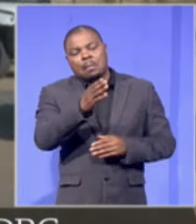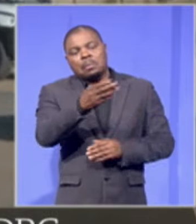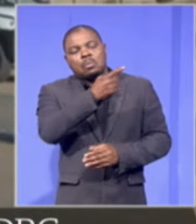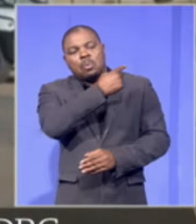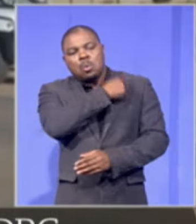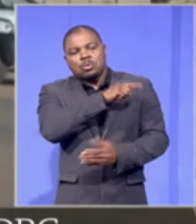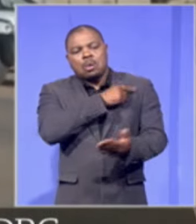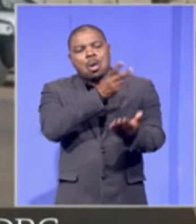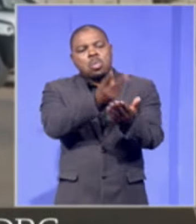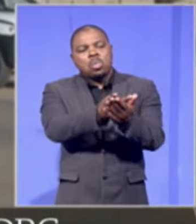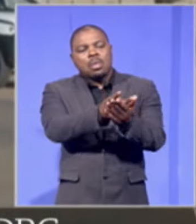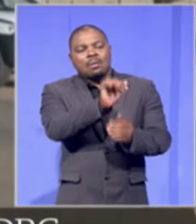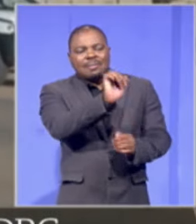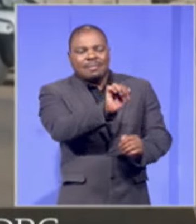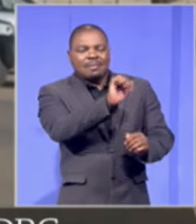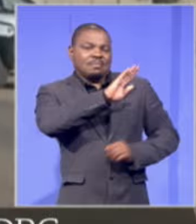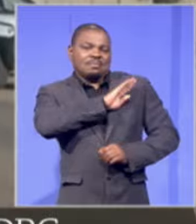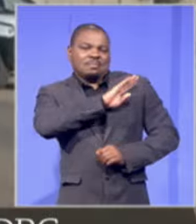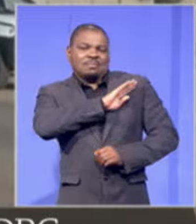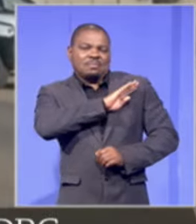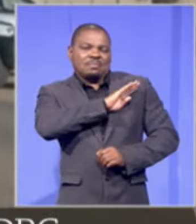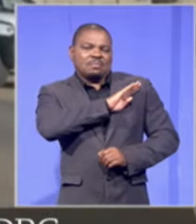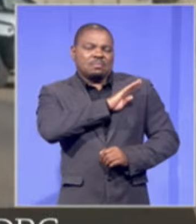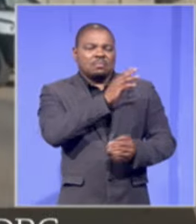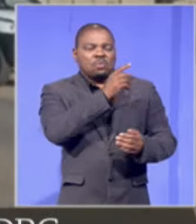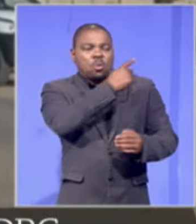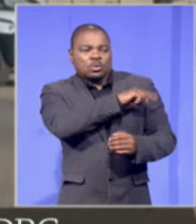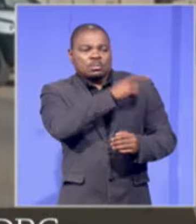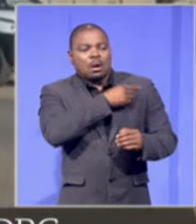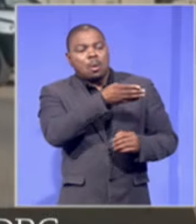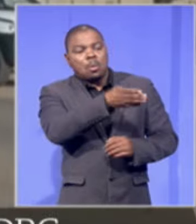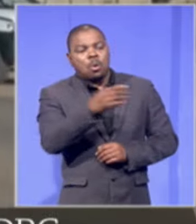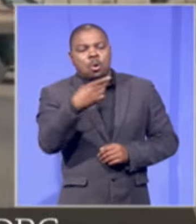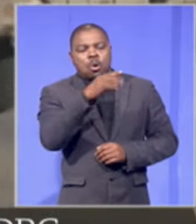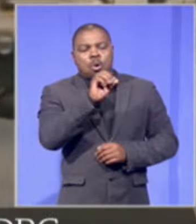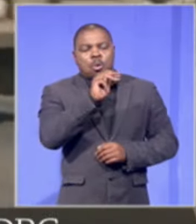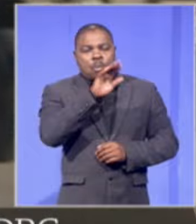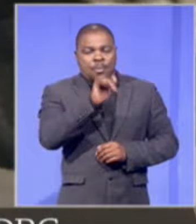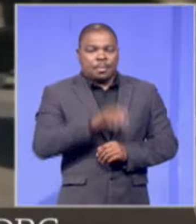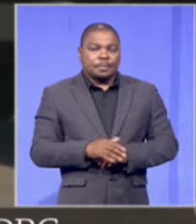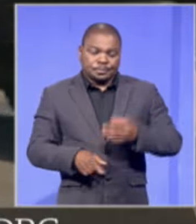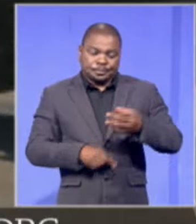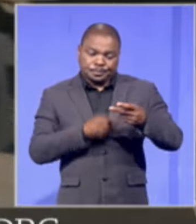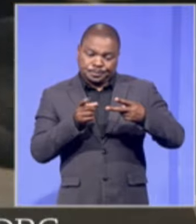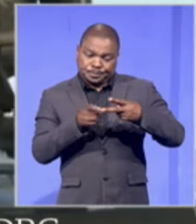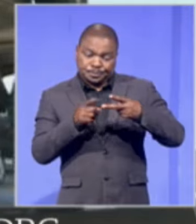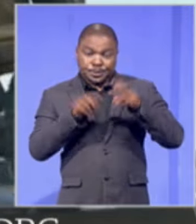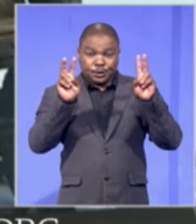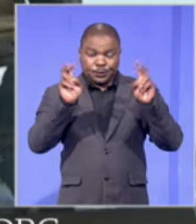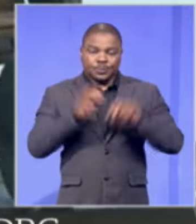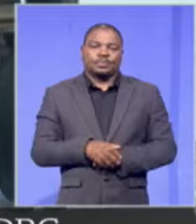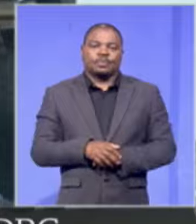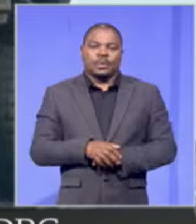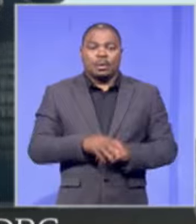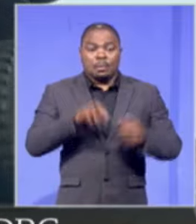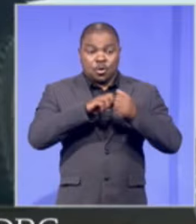tsa mabotho tse theilweng mo le Goma. Ntlha e nngwe ke hore bothata bo